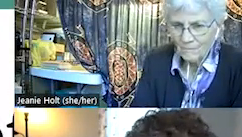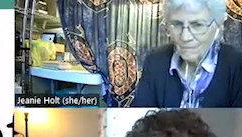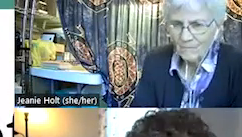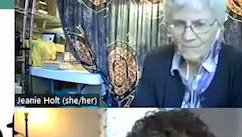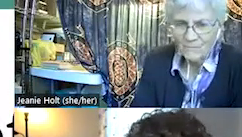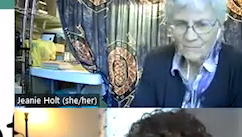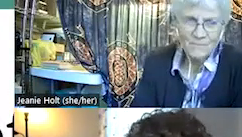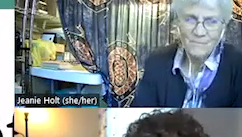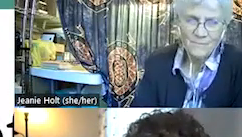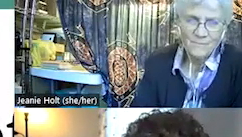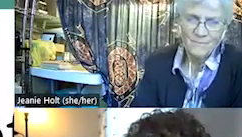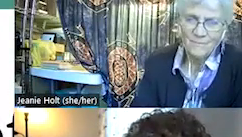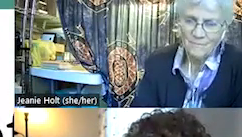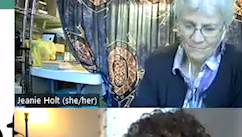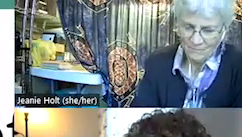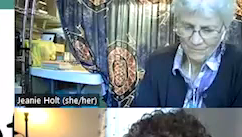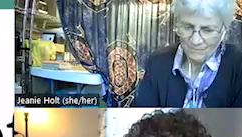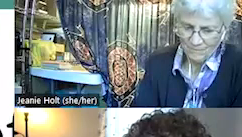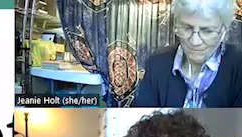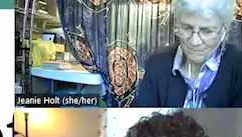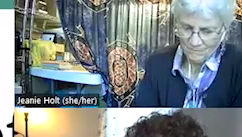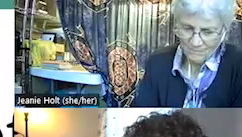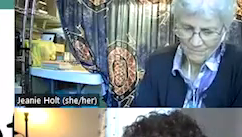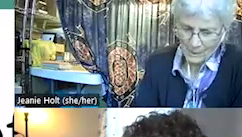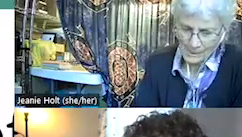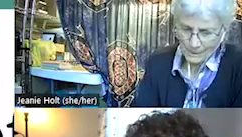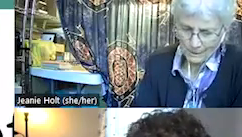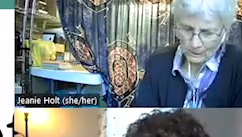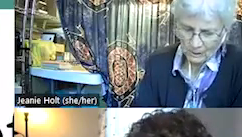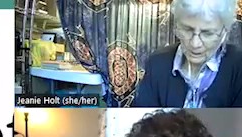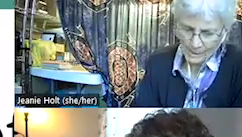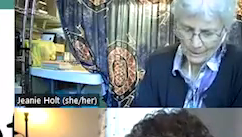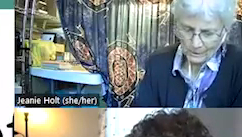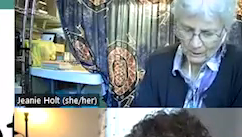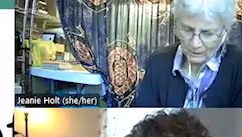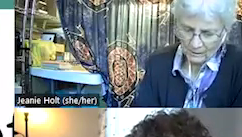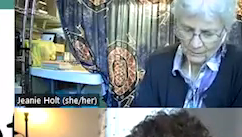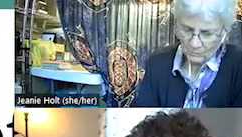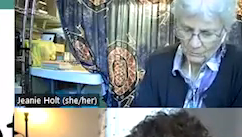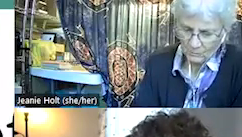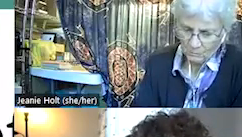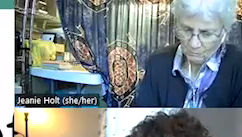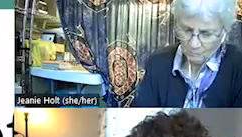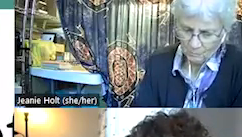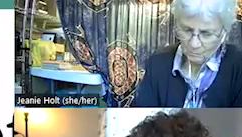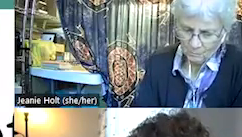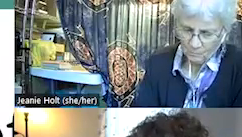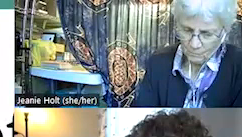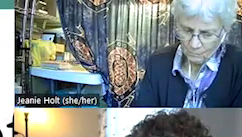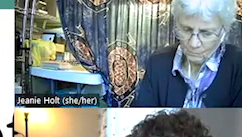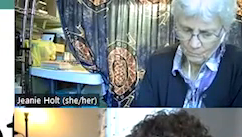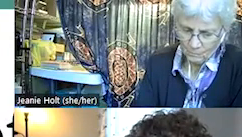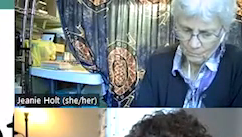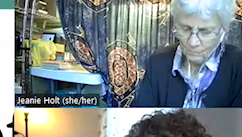Thank you so much, Ken, and thank you to my guest presenters, co-presenters, and others in the room. This has been a